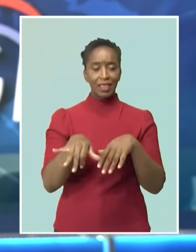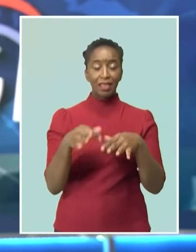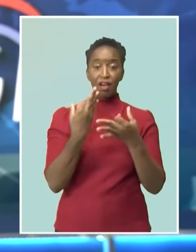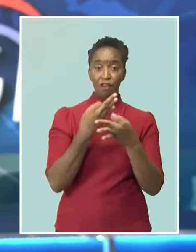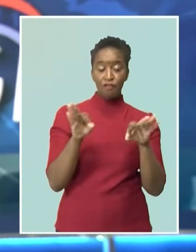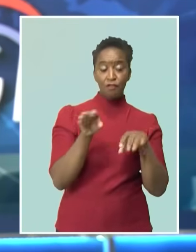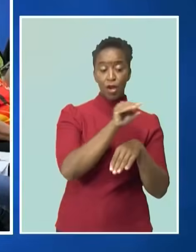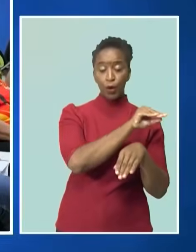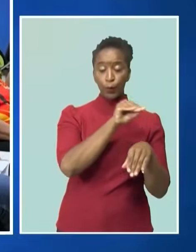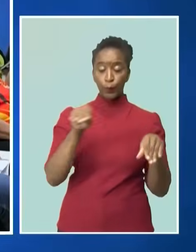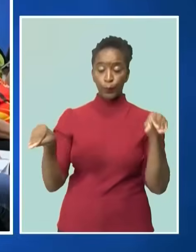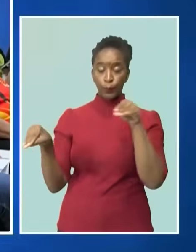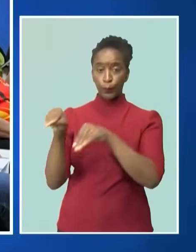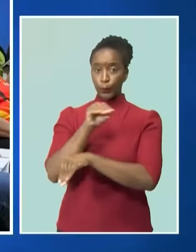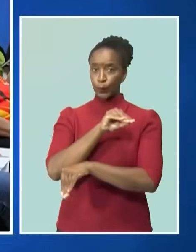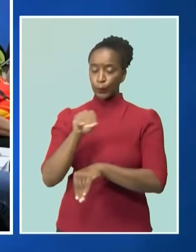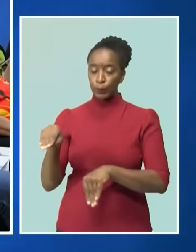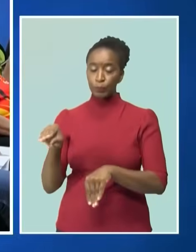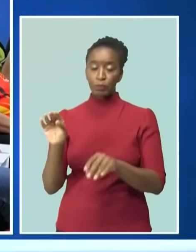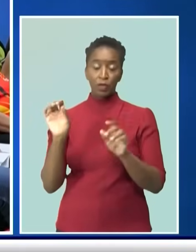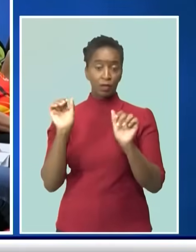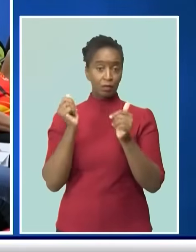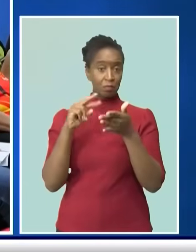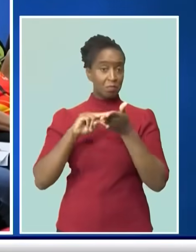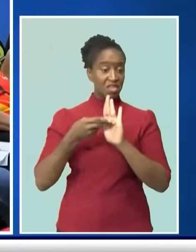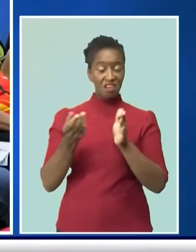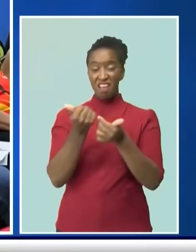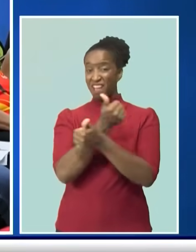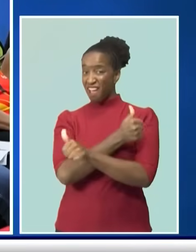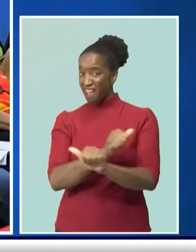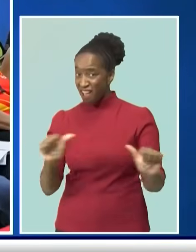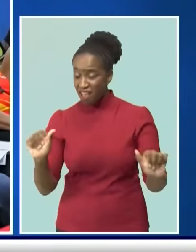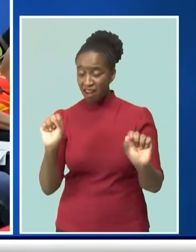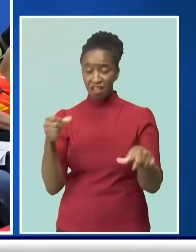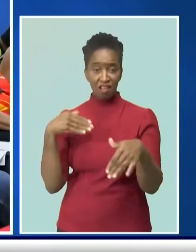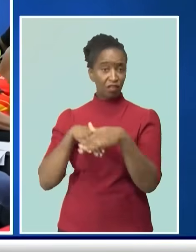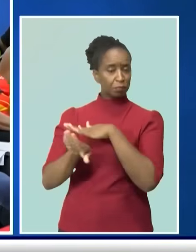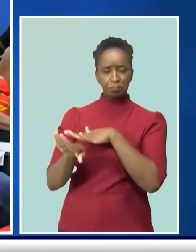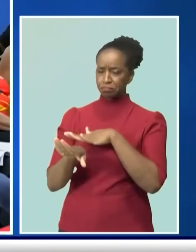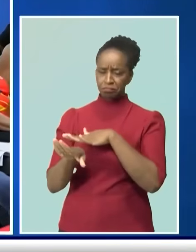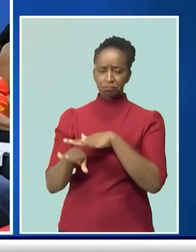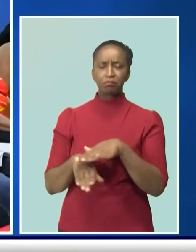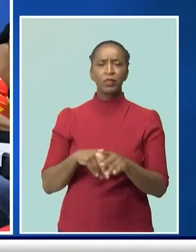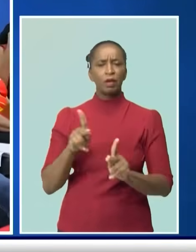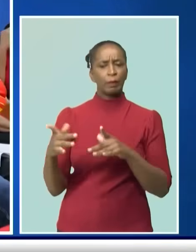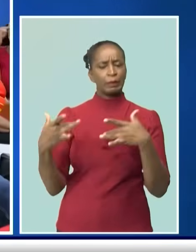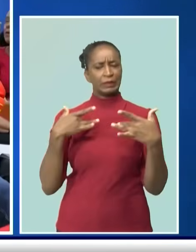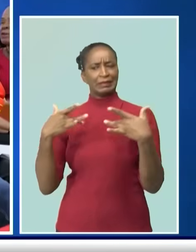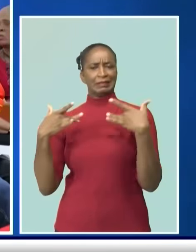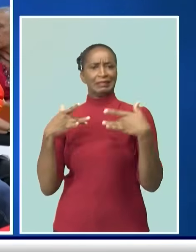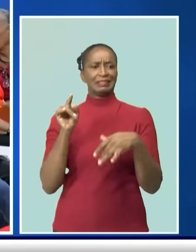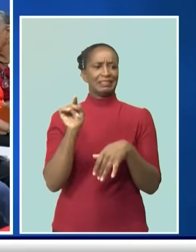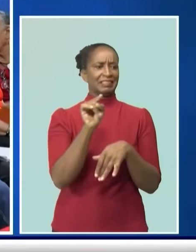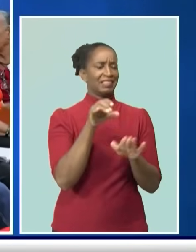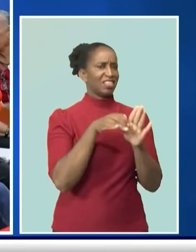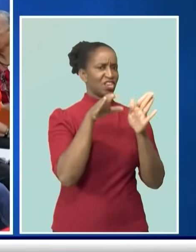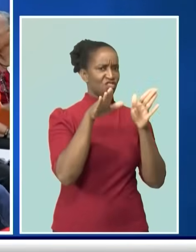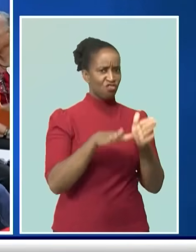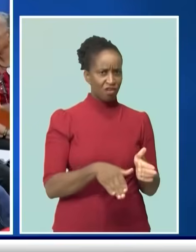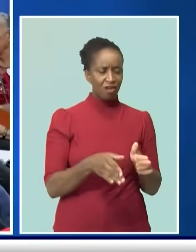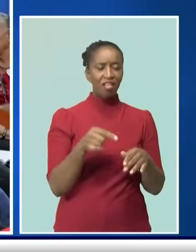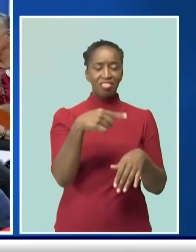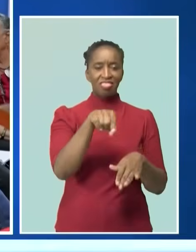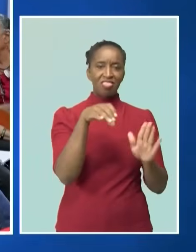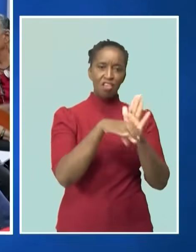story. Barbadians who are fearful criminals will rush to the island when Barbados joins 3 other CARICOM states